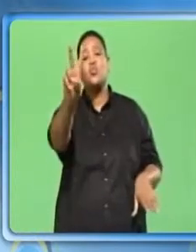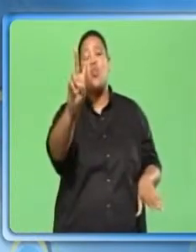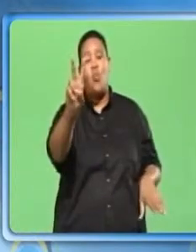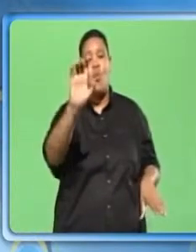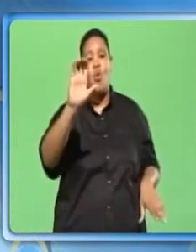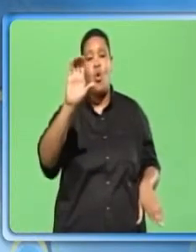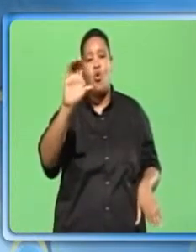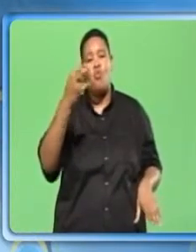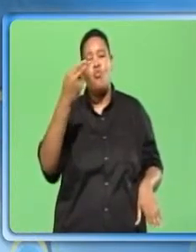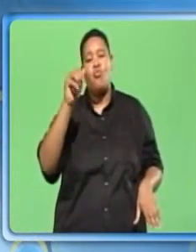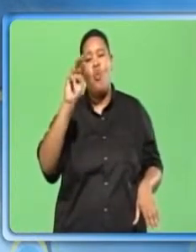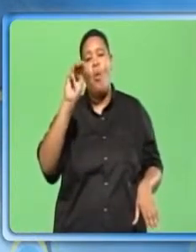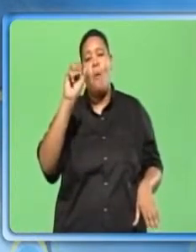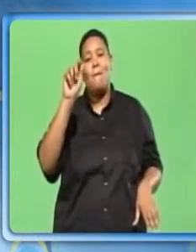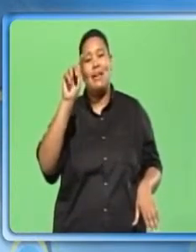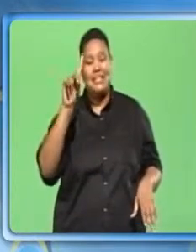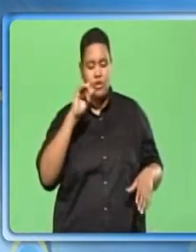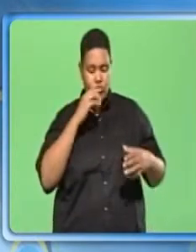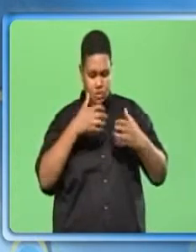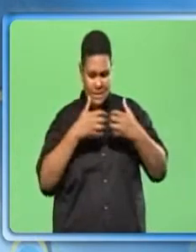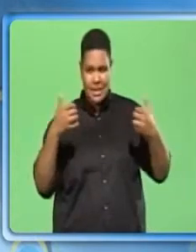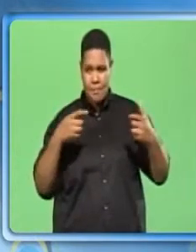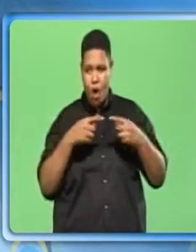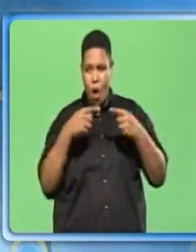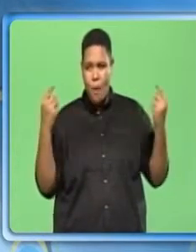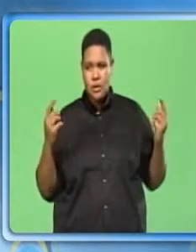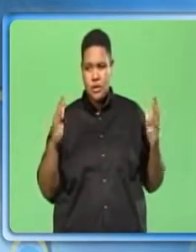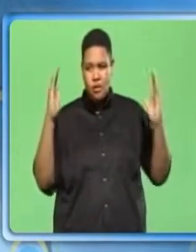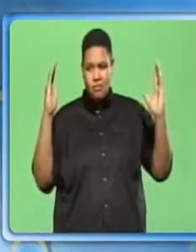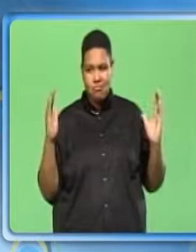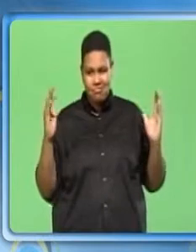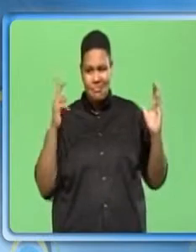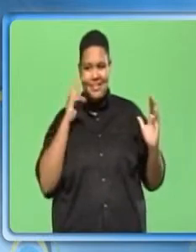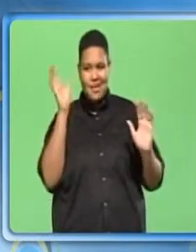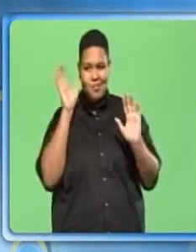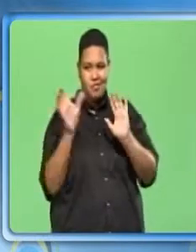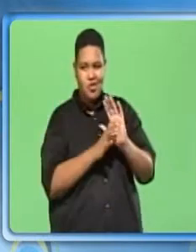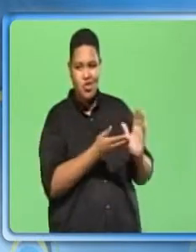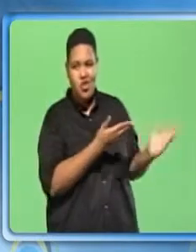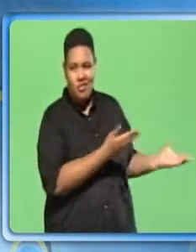are pulled to opposite ends of the cells behind the centromere.